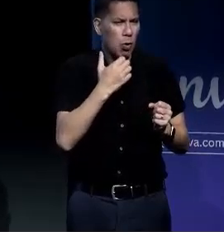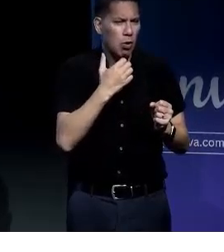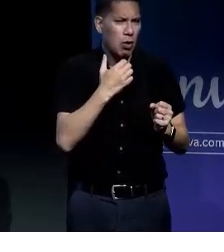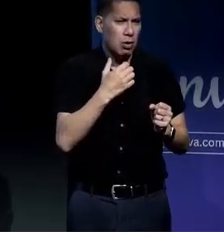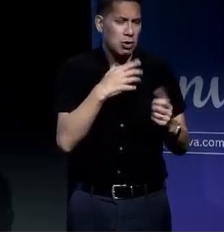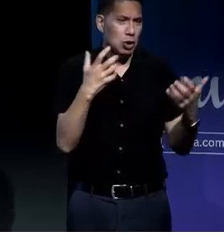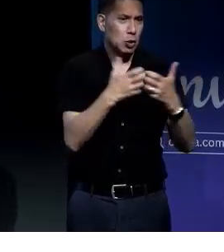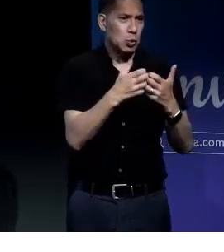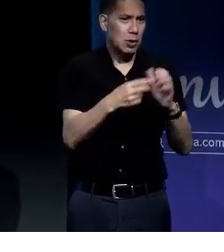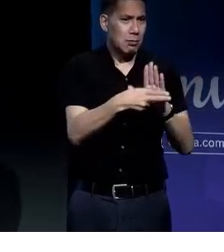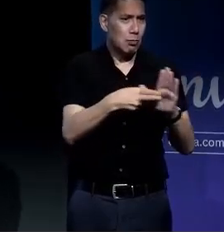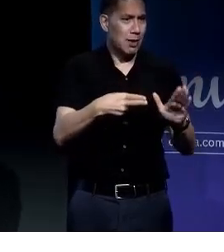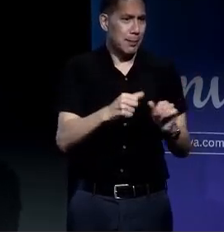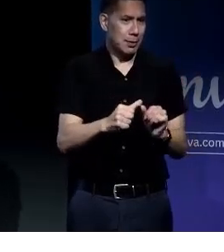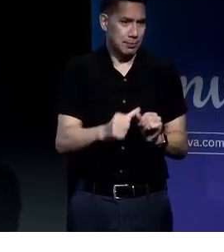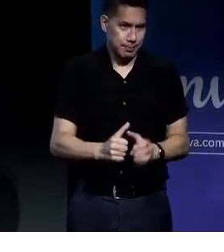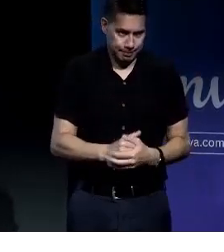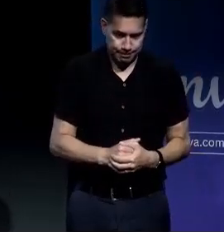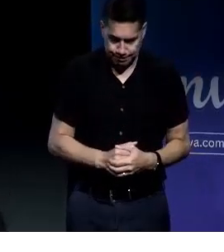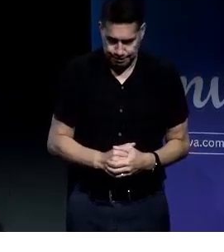better.